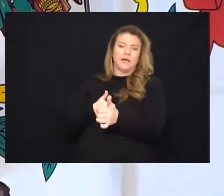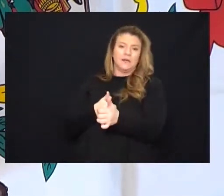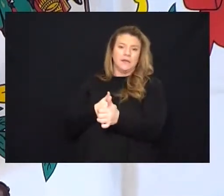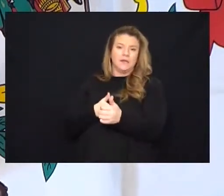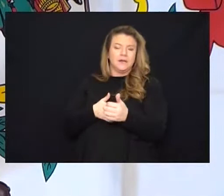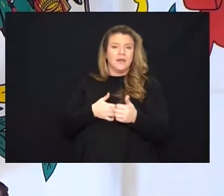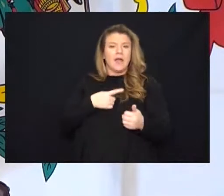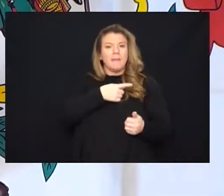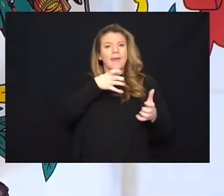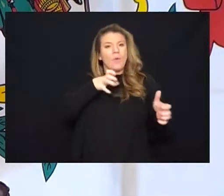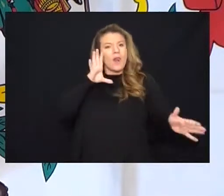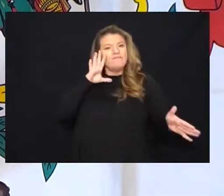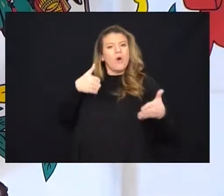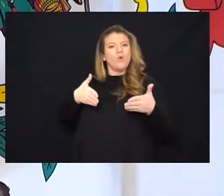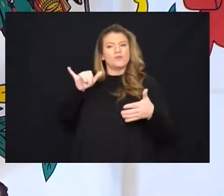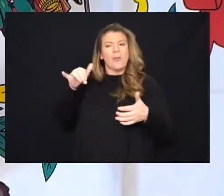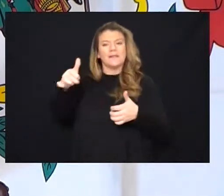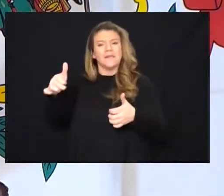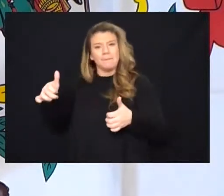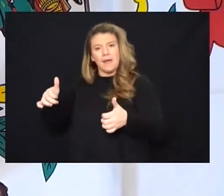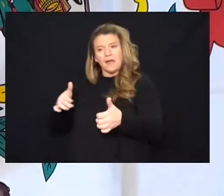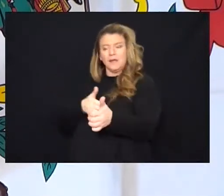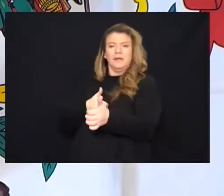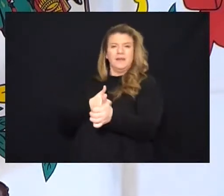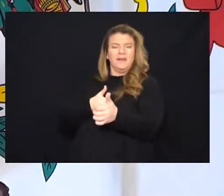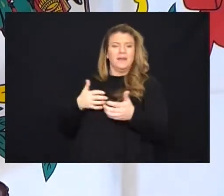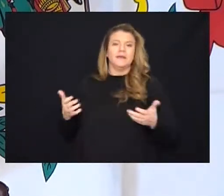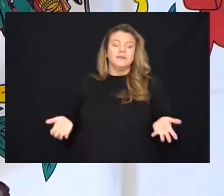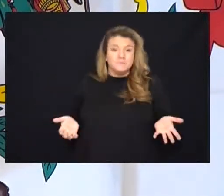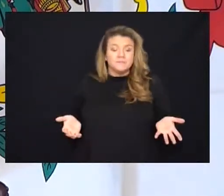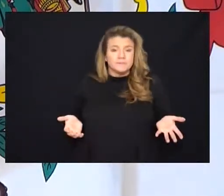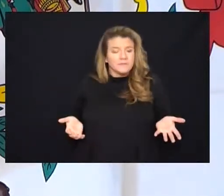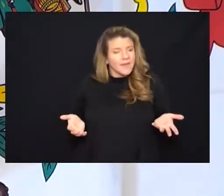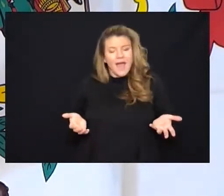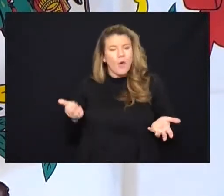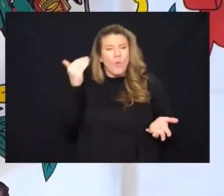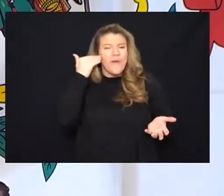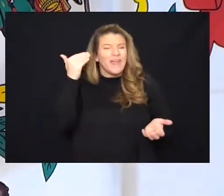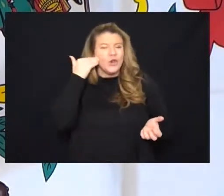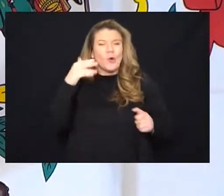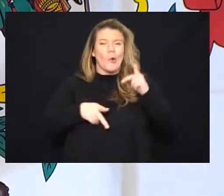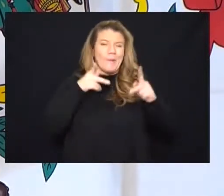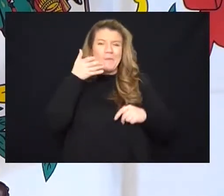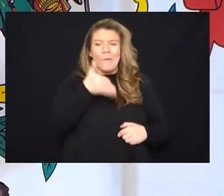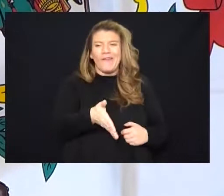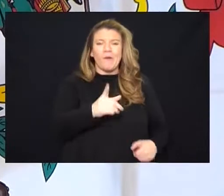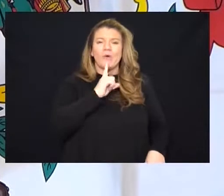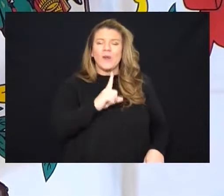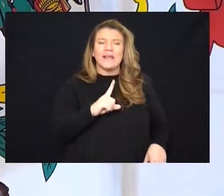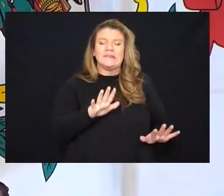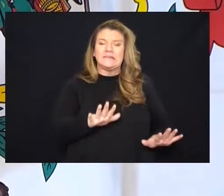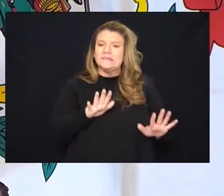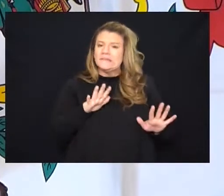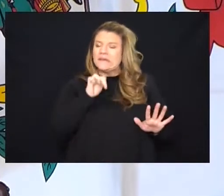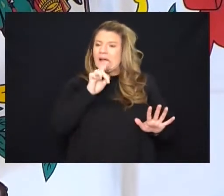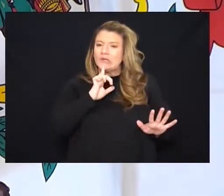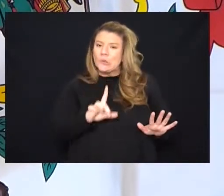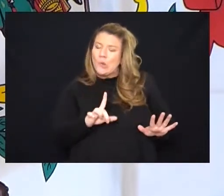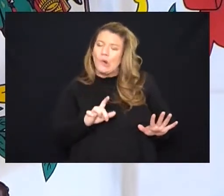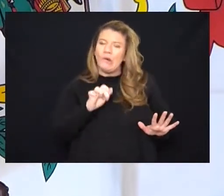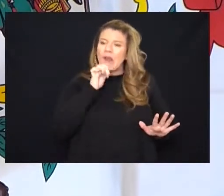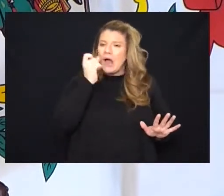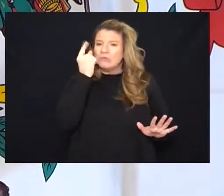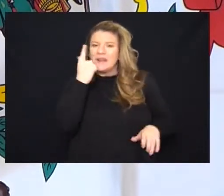want to focus on the slip back. Well, we knew the people were there. We knew the people were there that really were hesitant or didn't understand